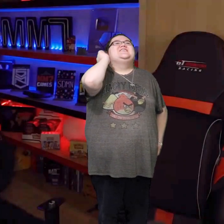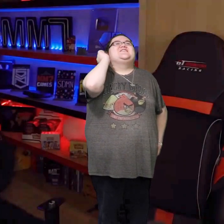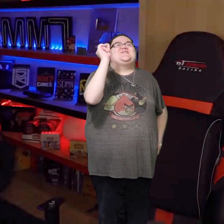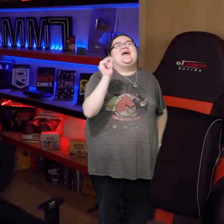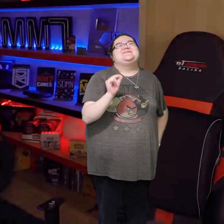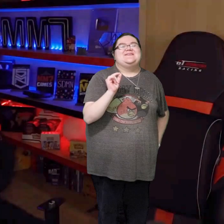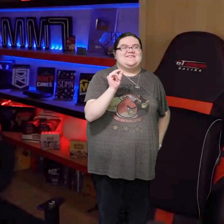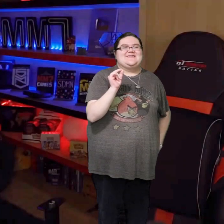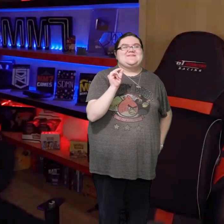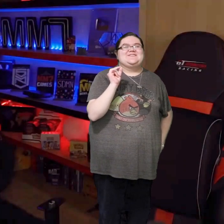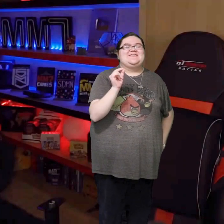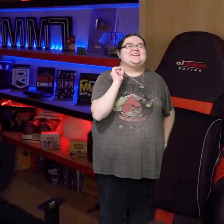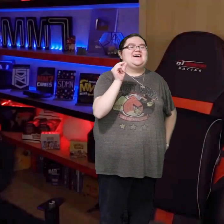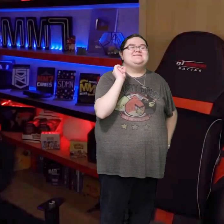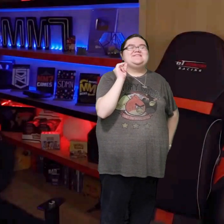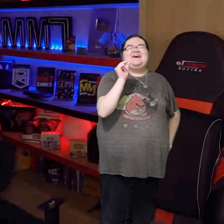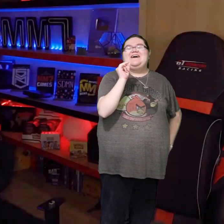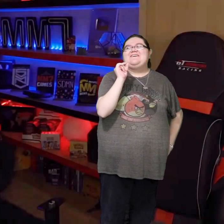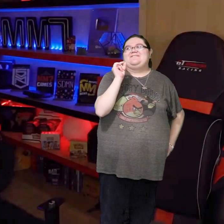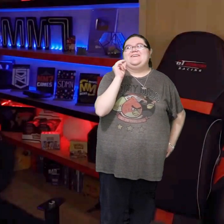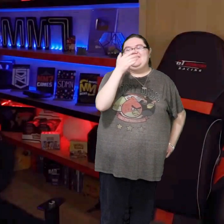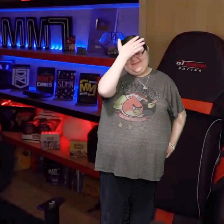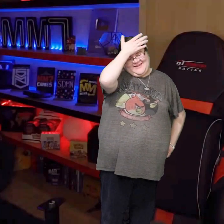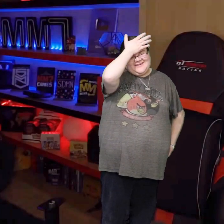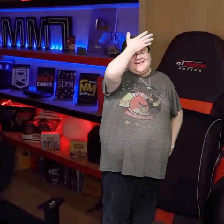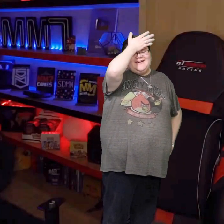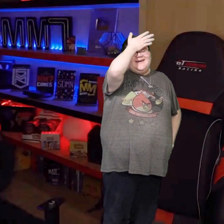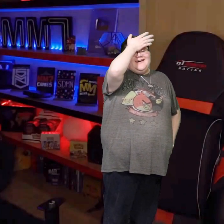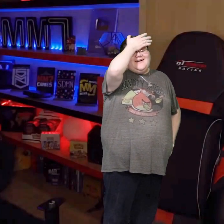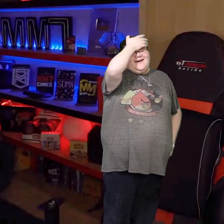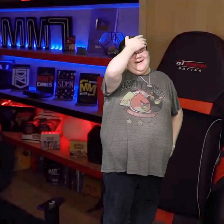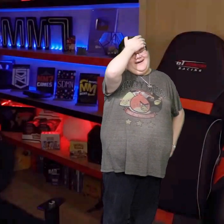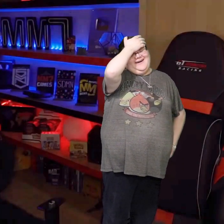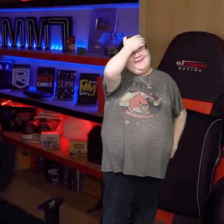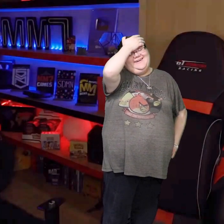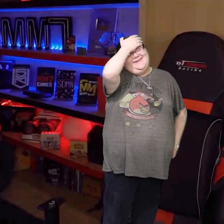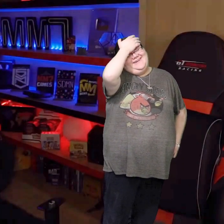Sprite cranberry commercial that comes out every year. I'm like,